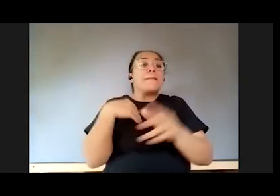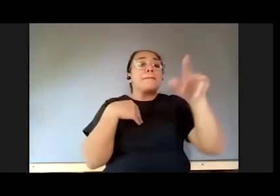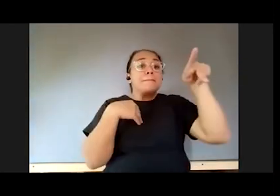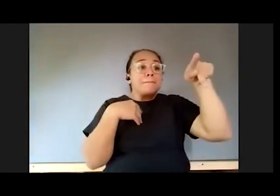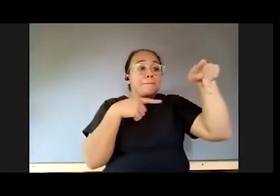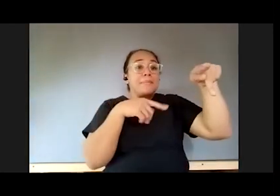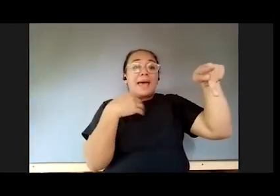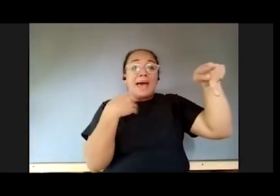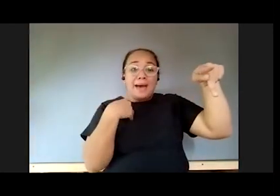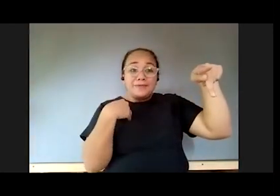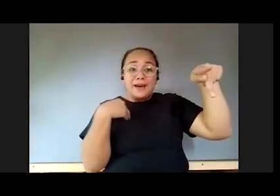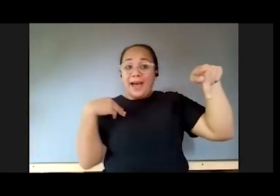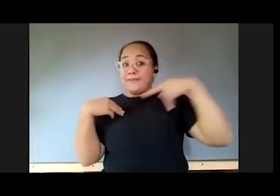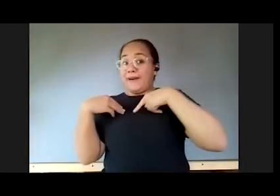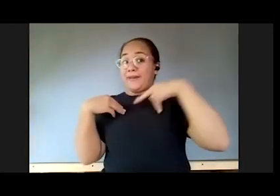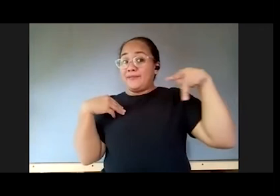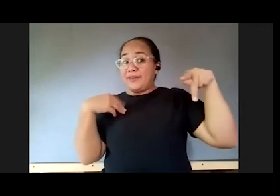sentences.